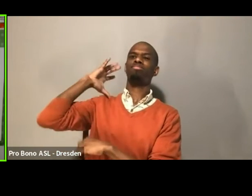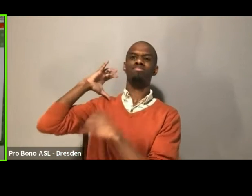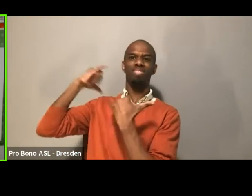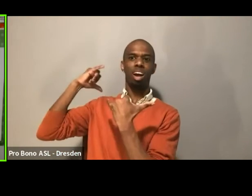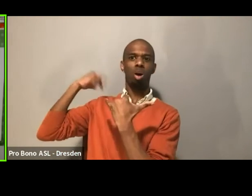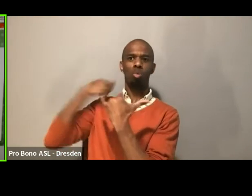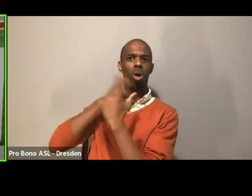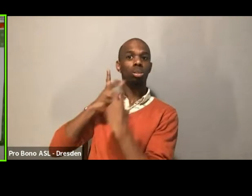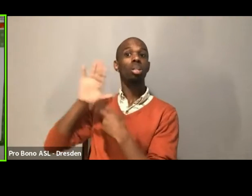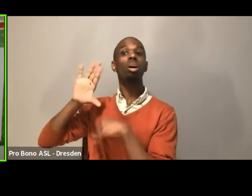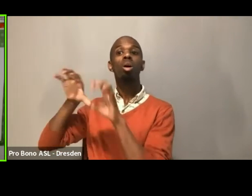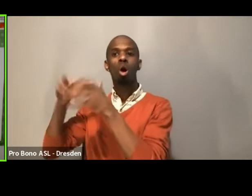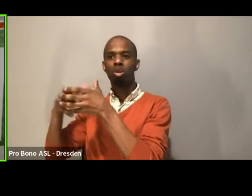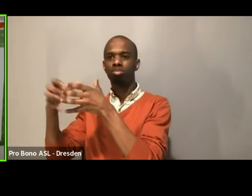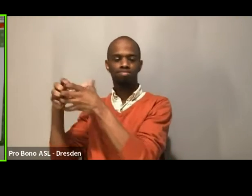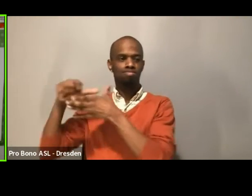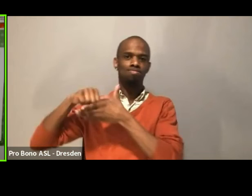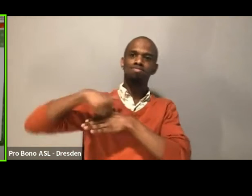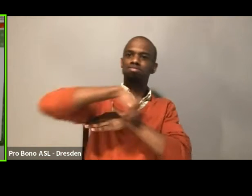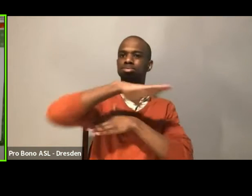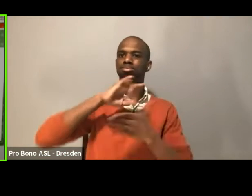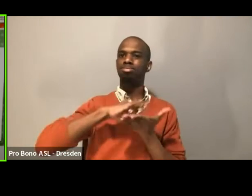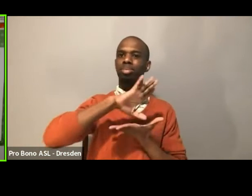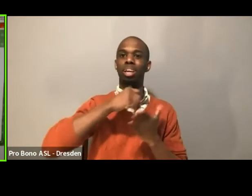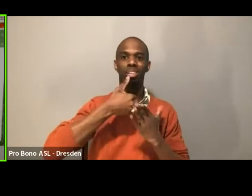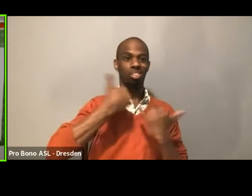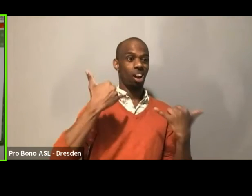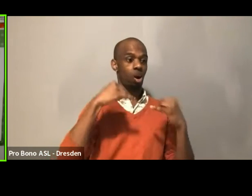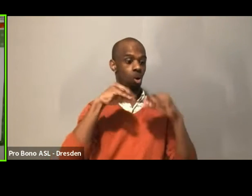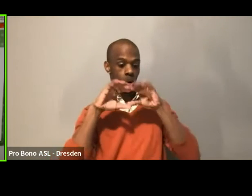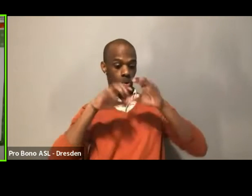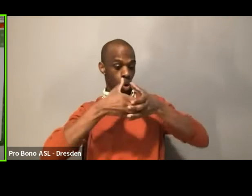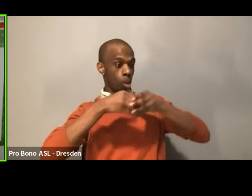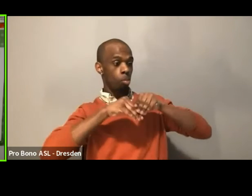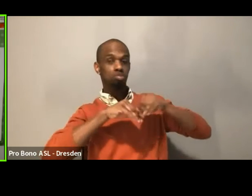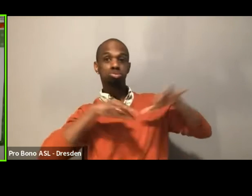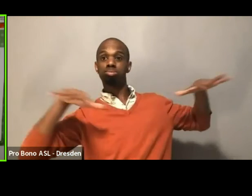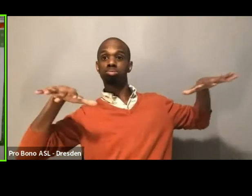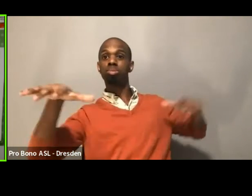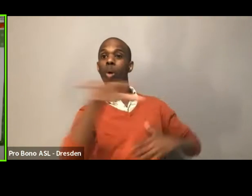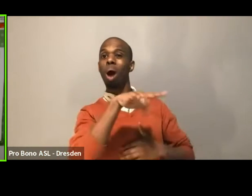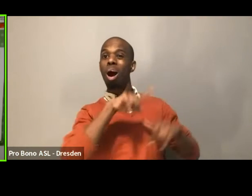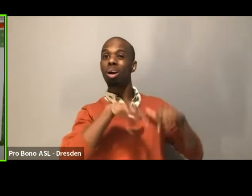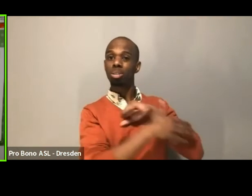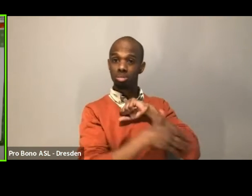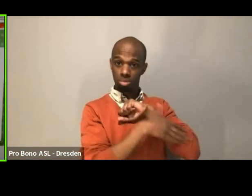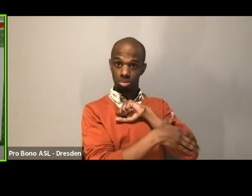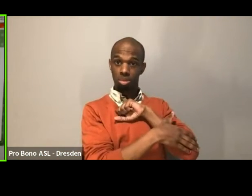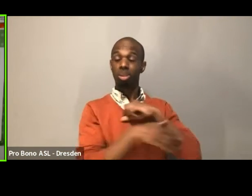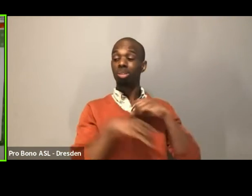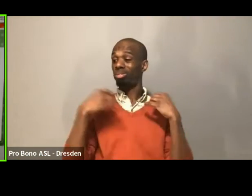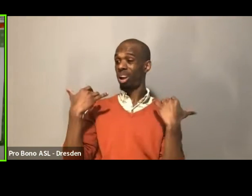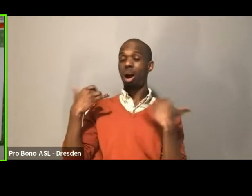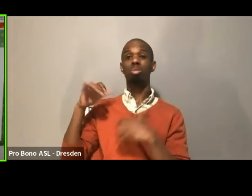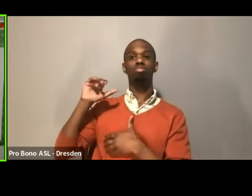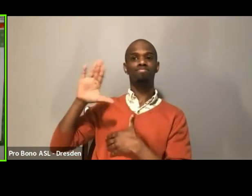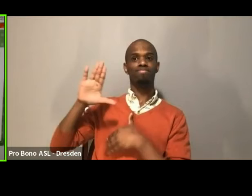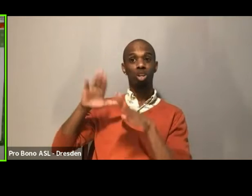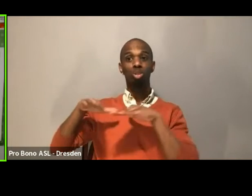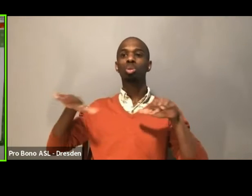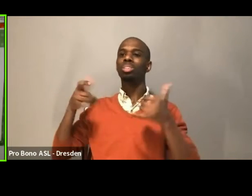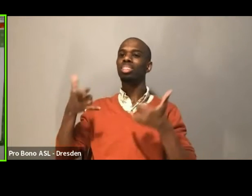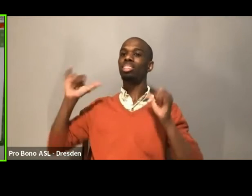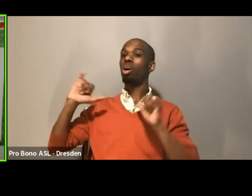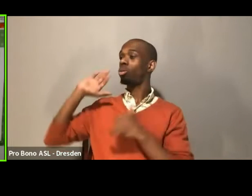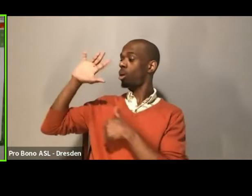dispersed throughout the country, though some families remain. These families continue the traditions of their ancestors to this day. The violence that